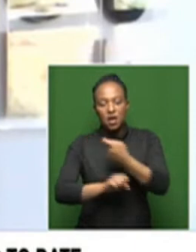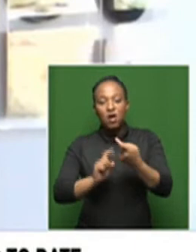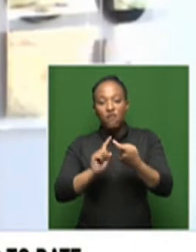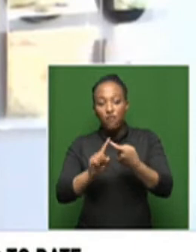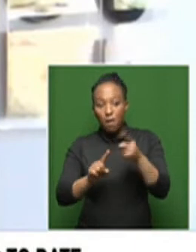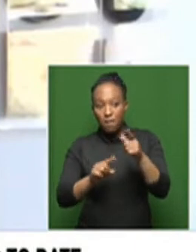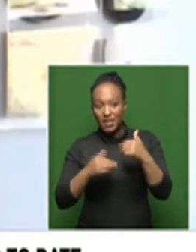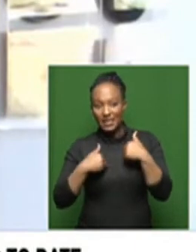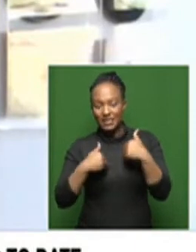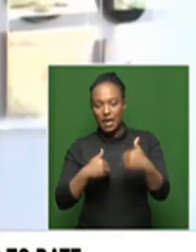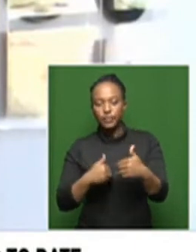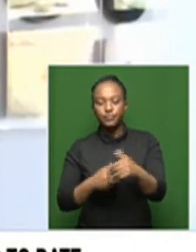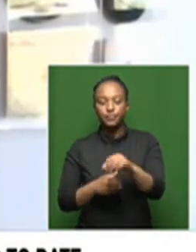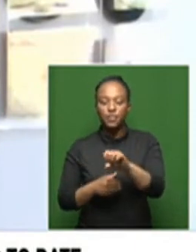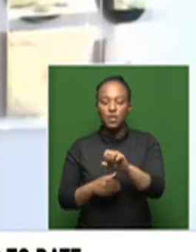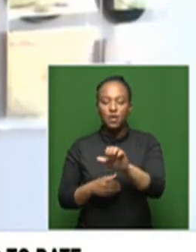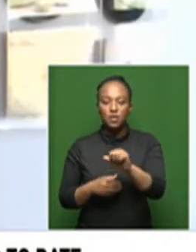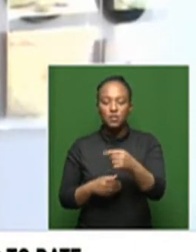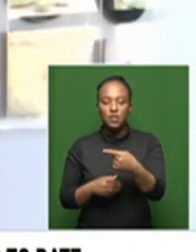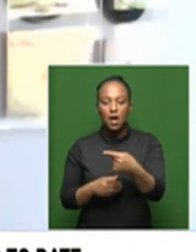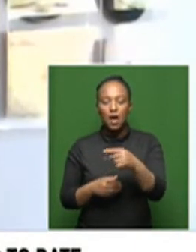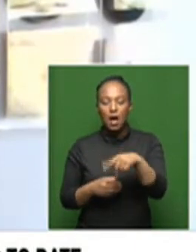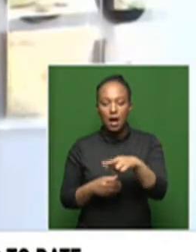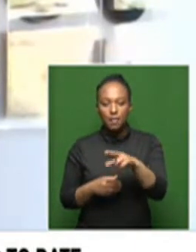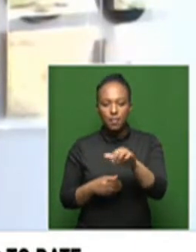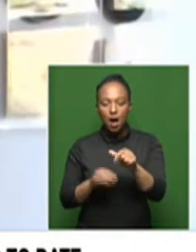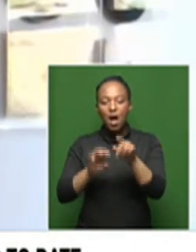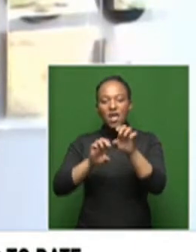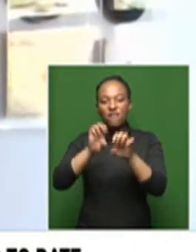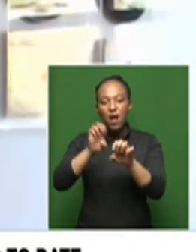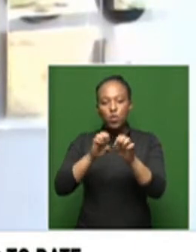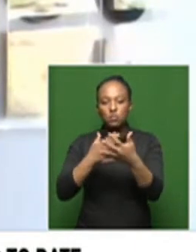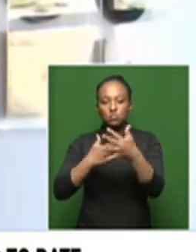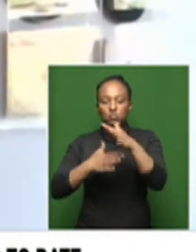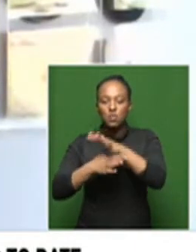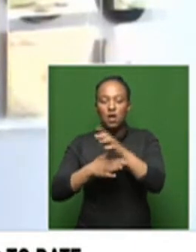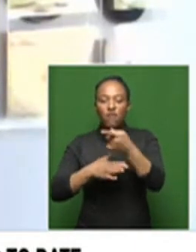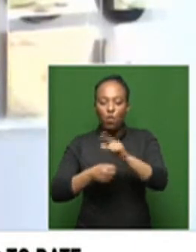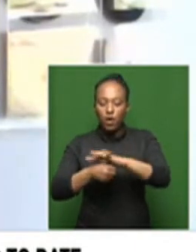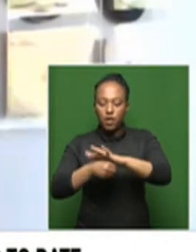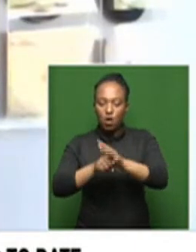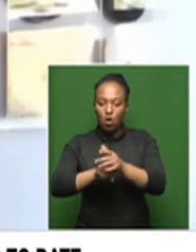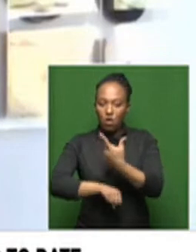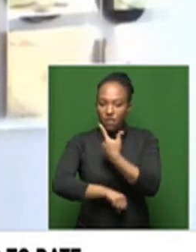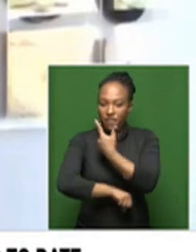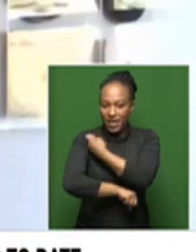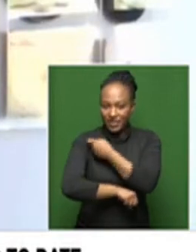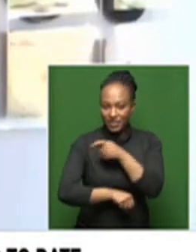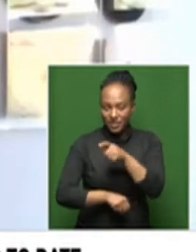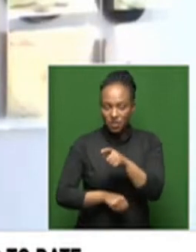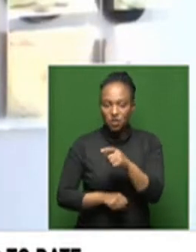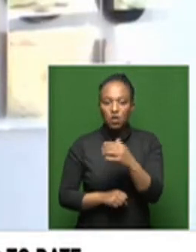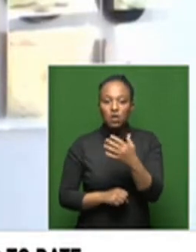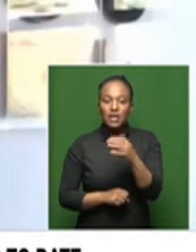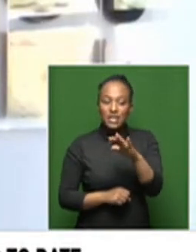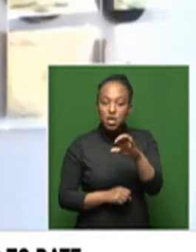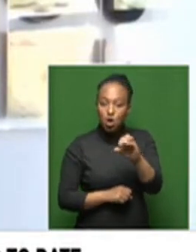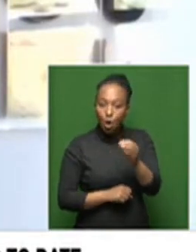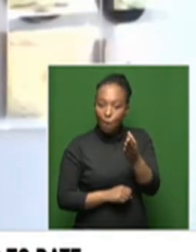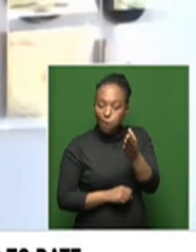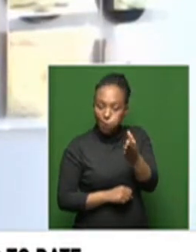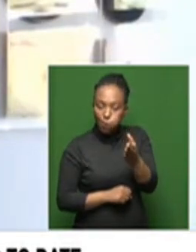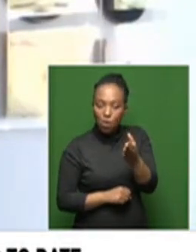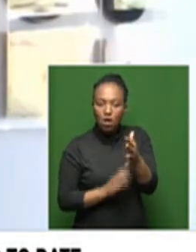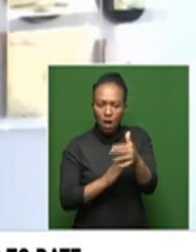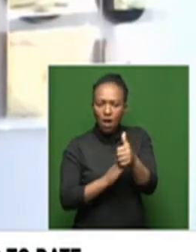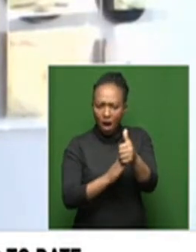outset, SAPRA has prioritized the evaluation of COVID vaccines. We have the CEO who's really led